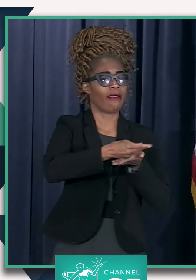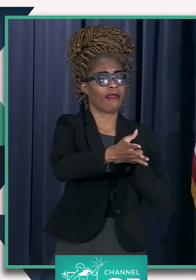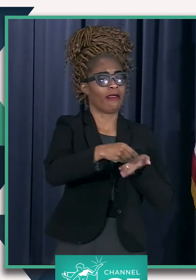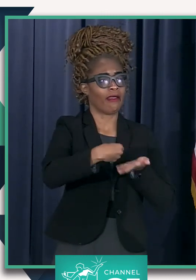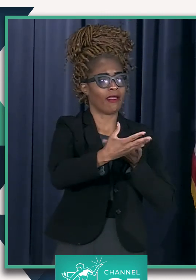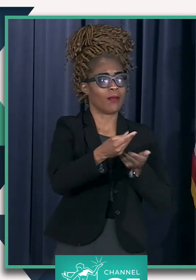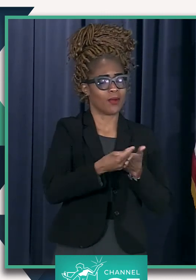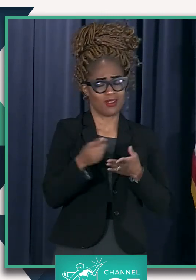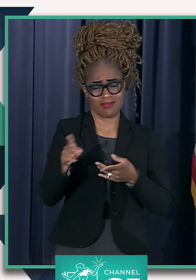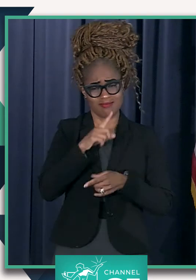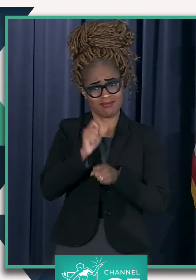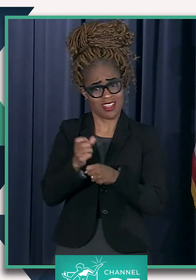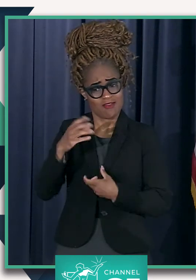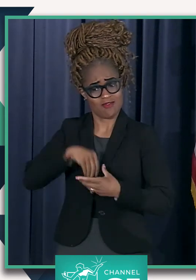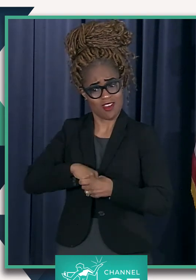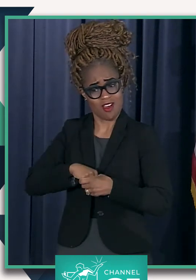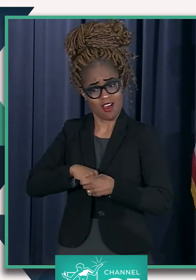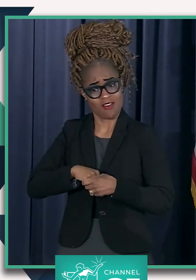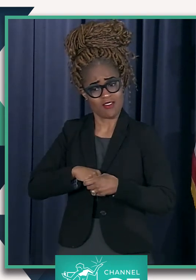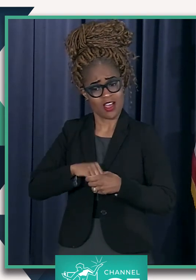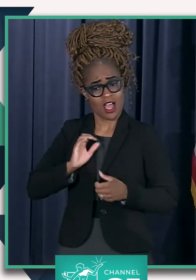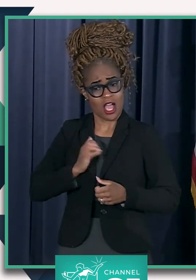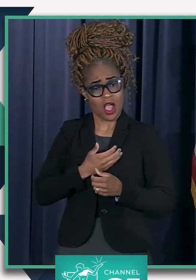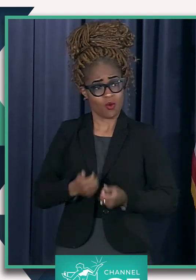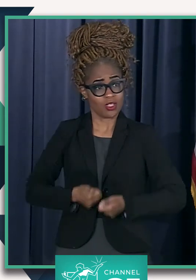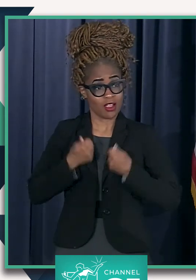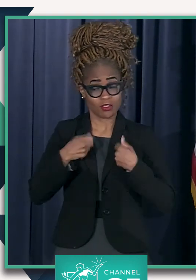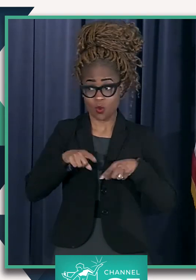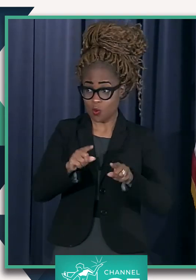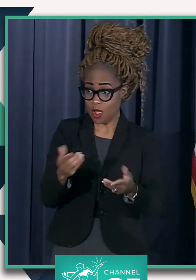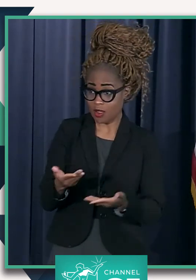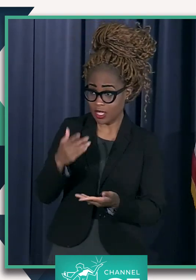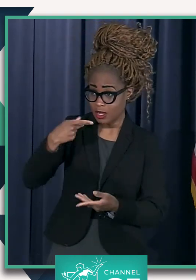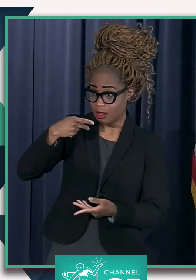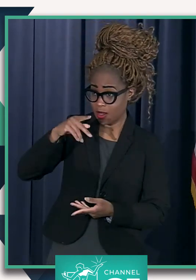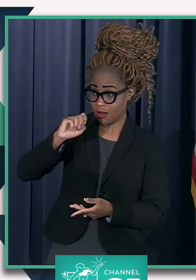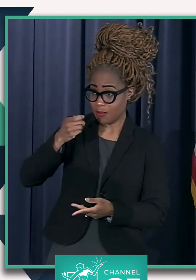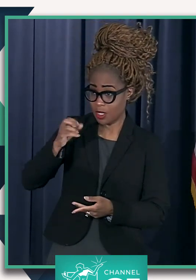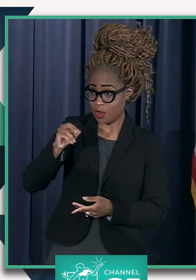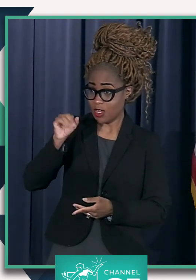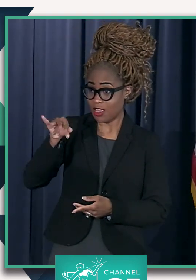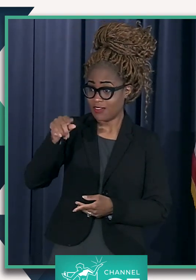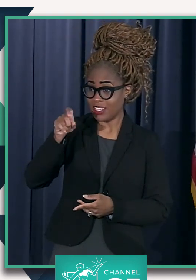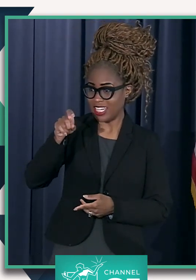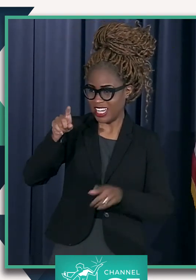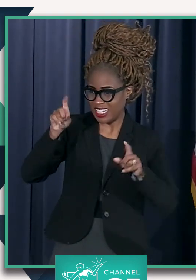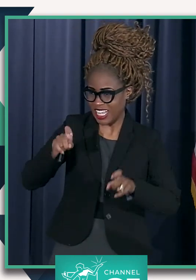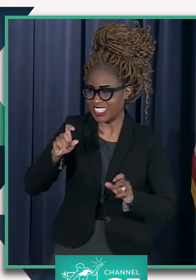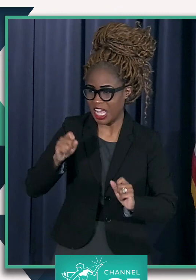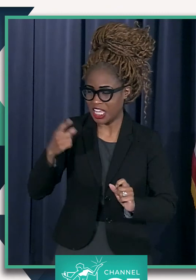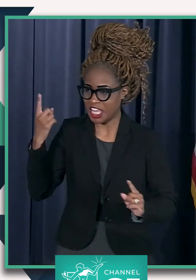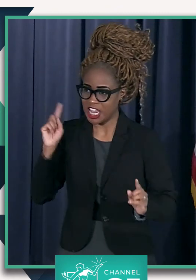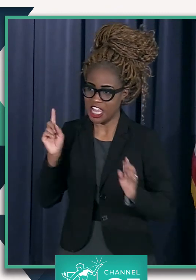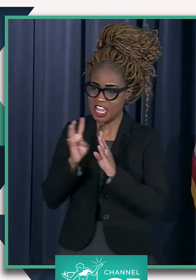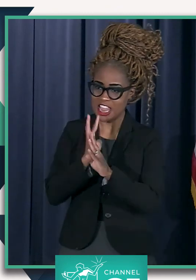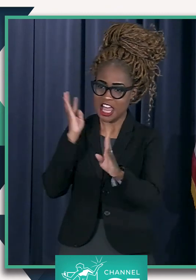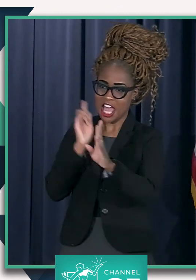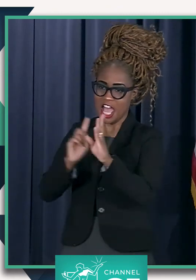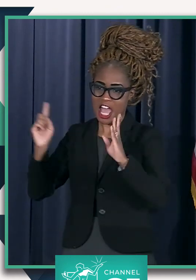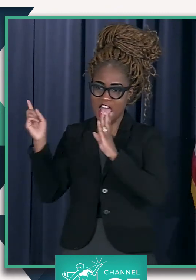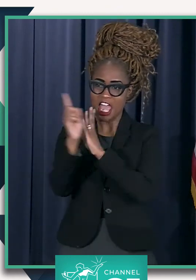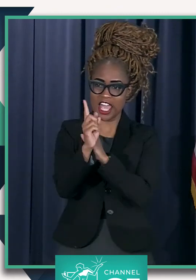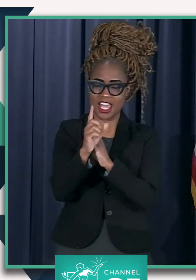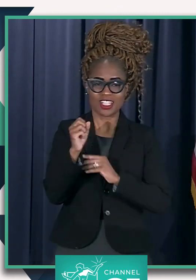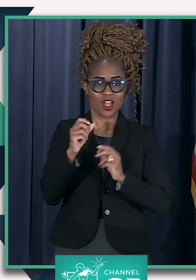very much involved in our lives. And while you're in town, Peter, if you need a test, I can get you to the front of the line. With that, it looks